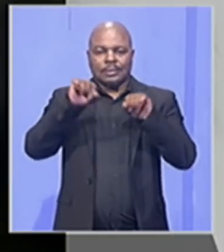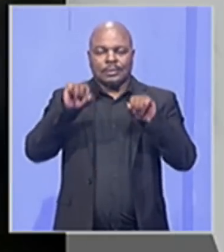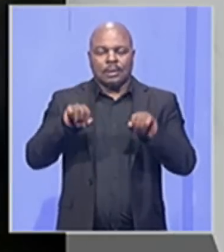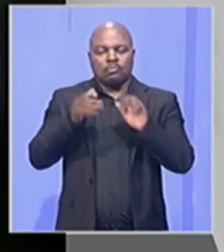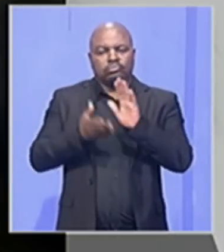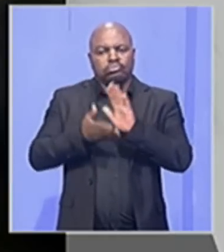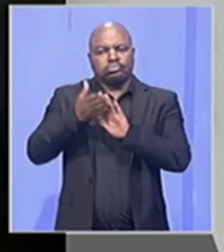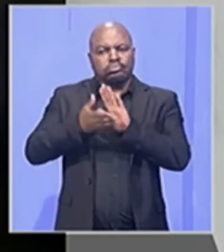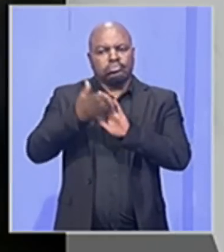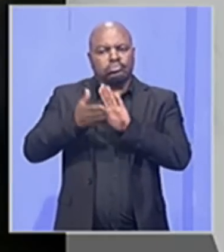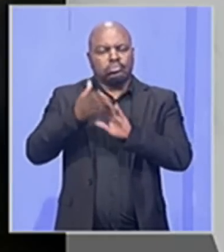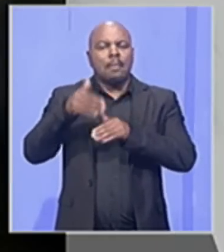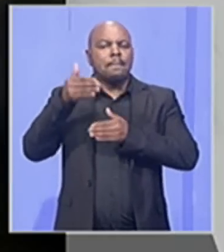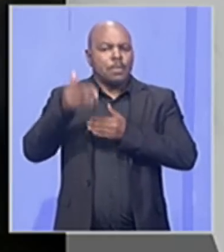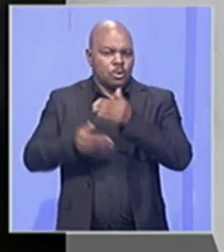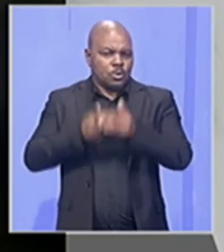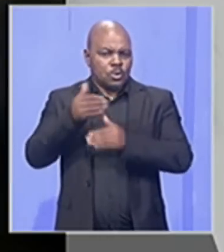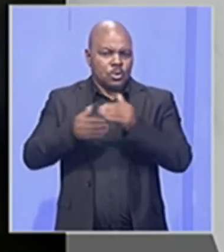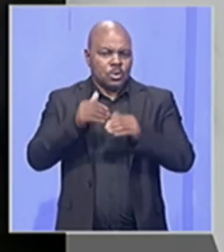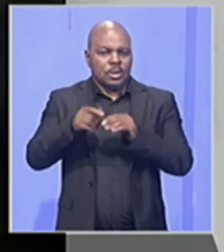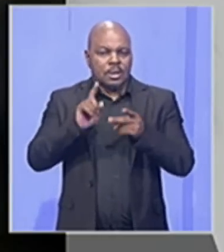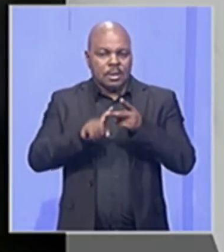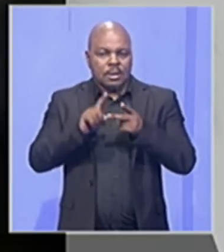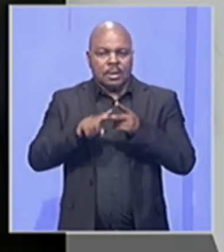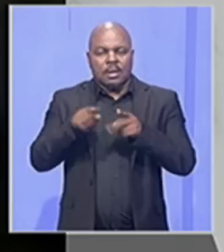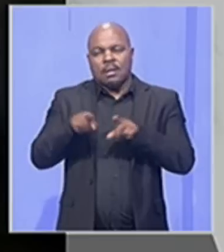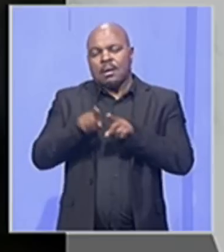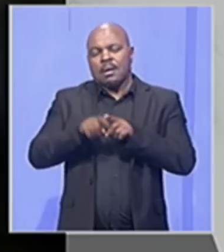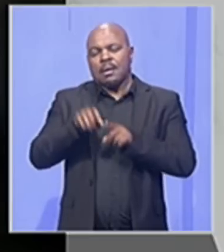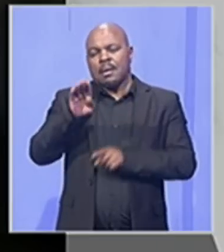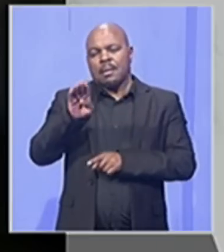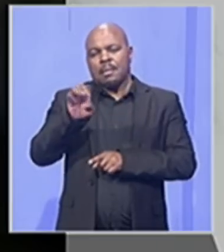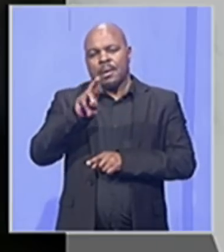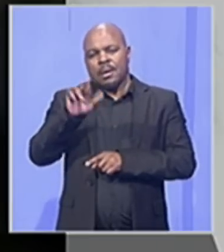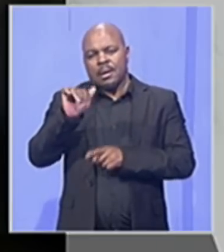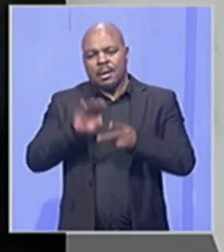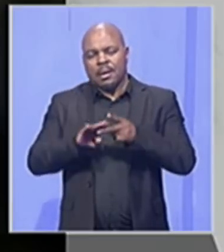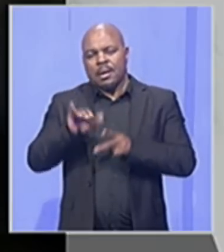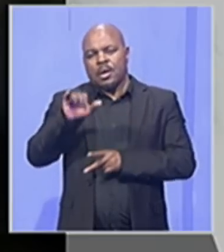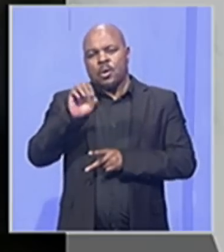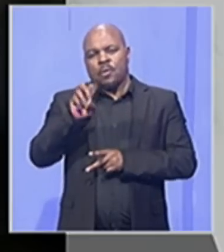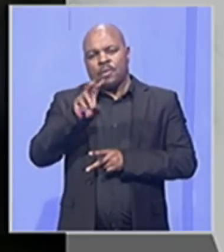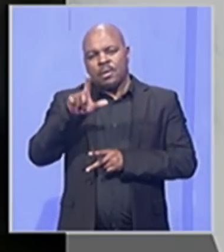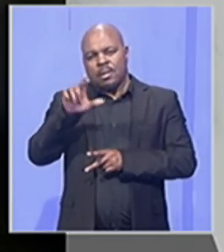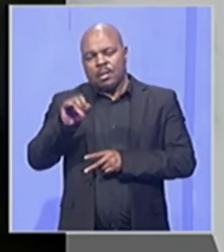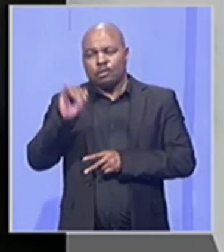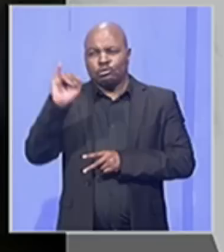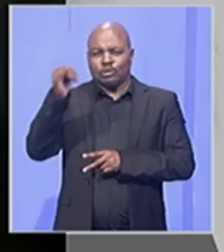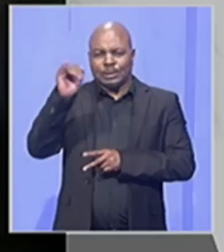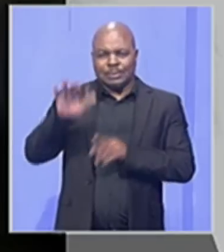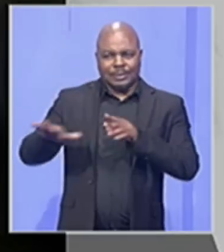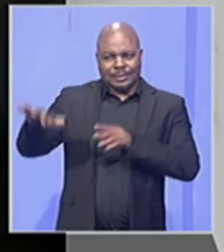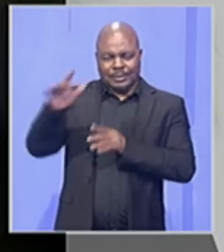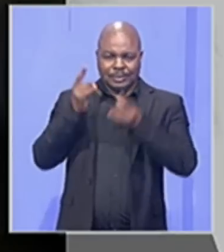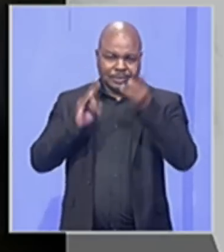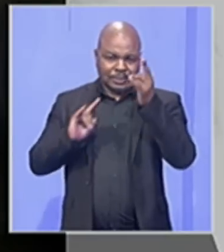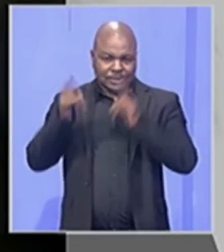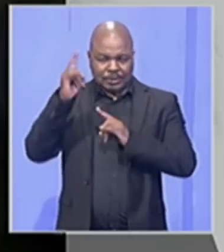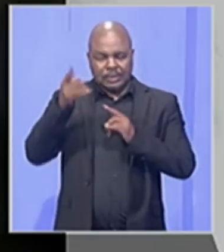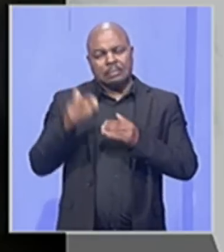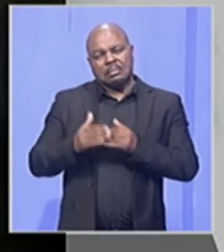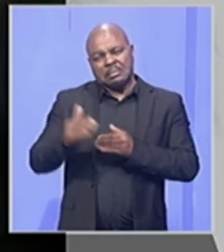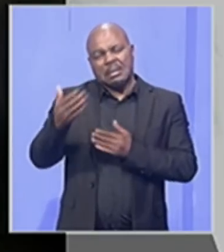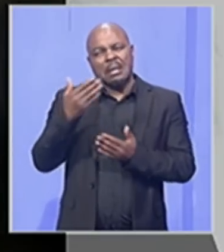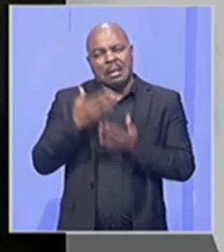progress. And residents in that supply zone, which is Berea, Yeoville, the Johannesburg inner city, can expect